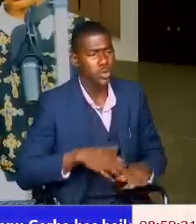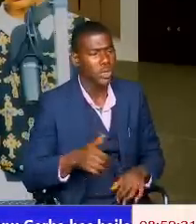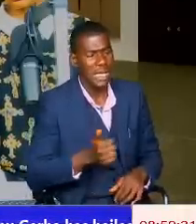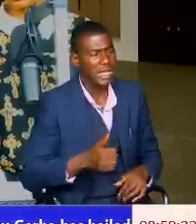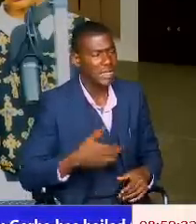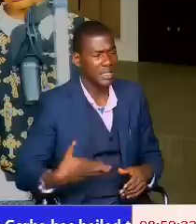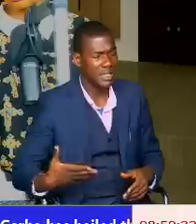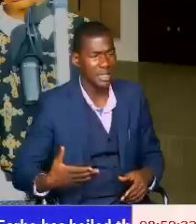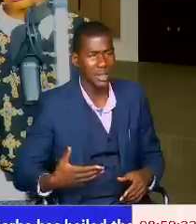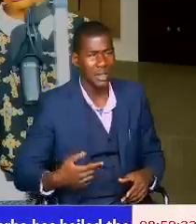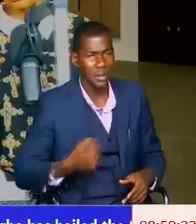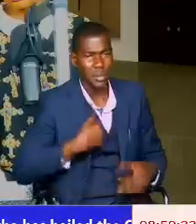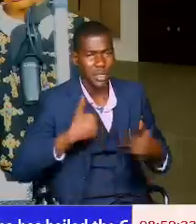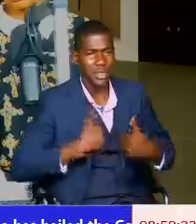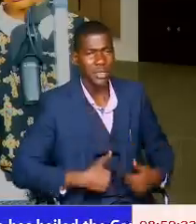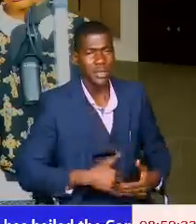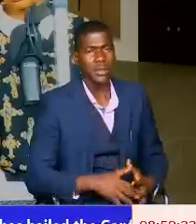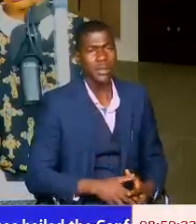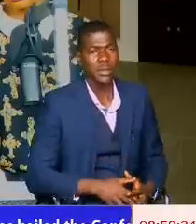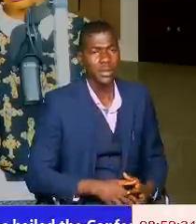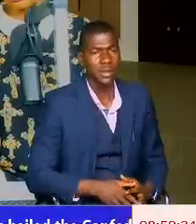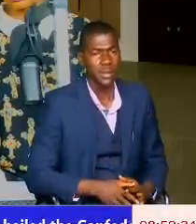own.